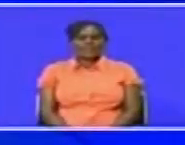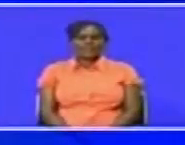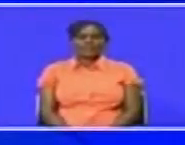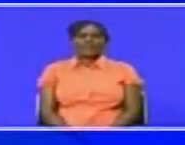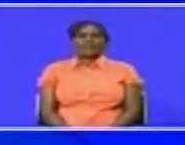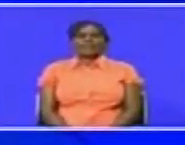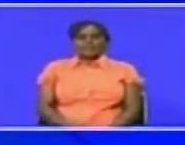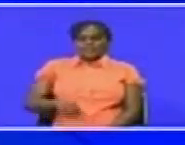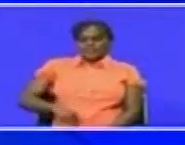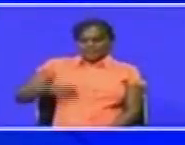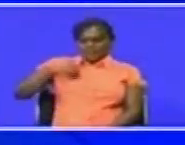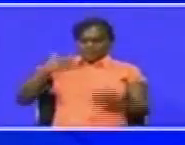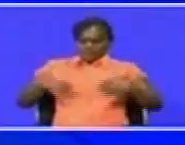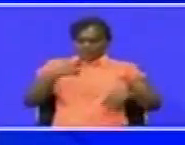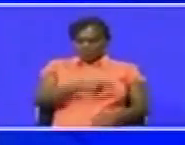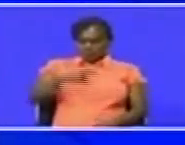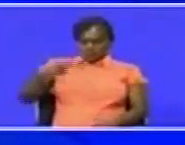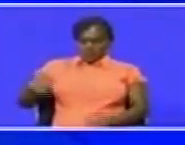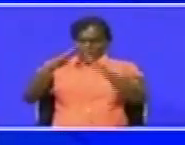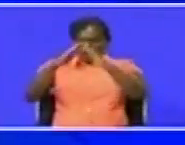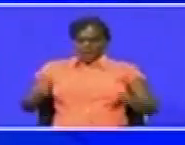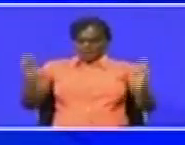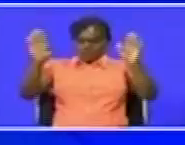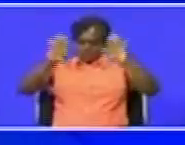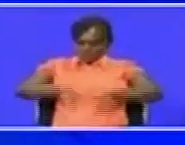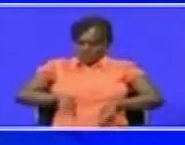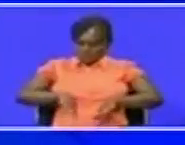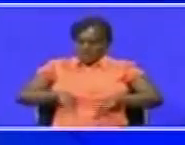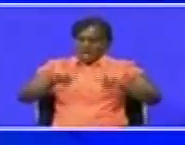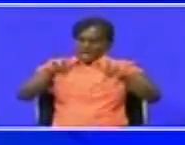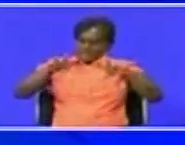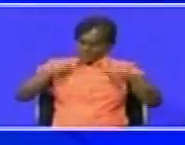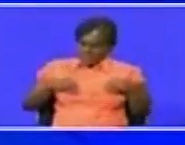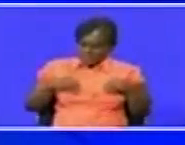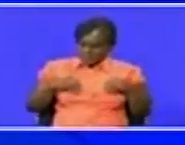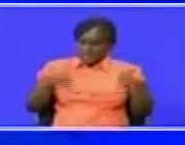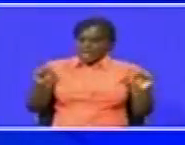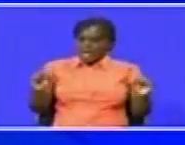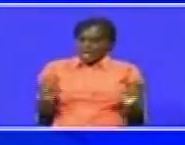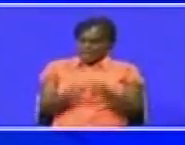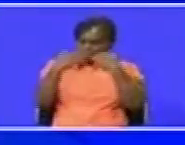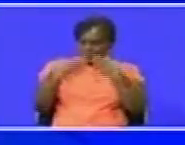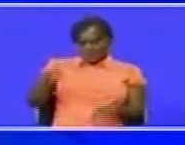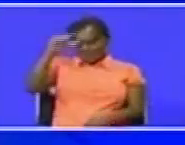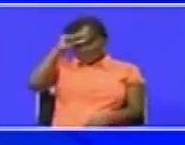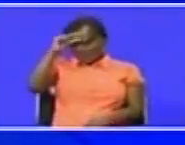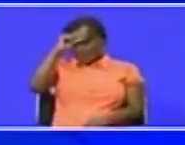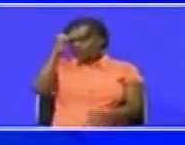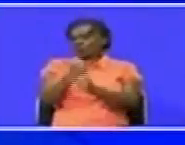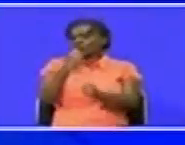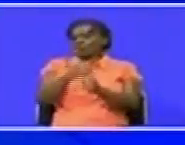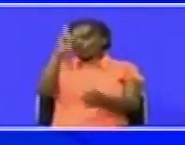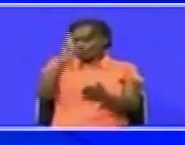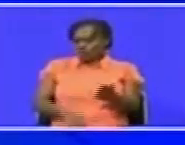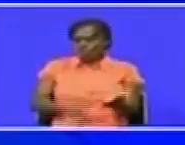Now, as survivors of the Huruma collapsed building tragedy come to terms with what has befallen them, the government's reaction to the reality